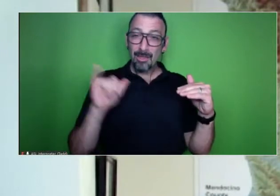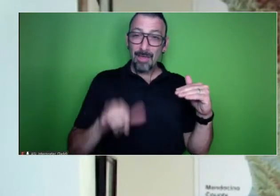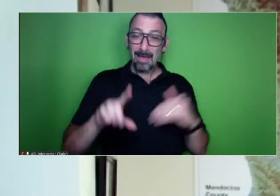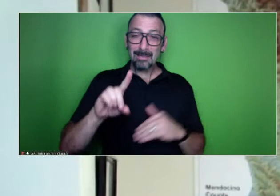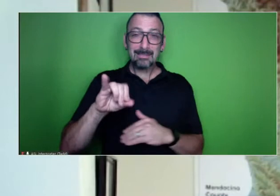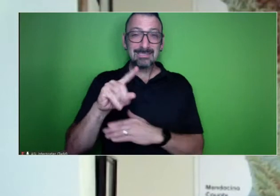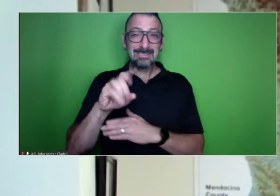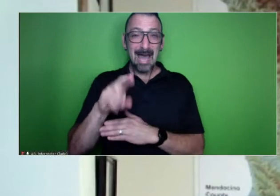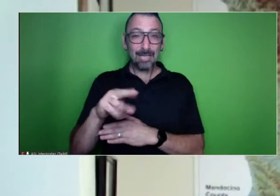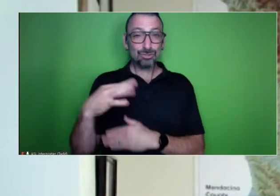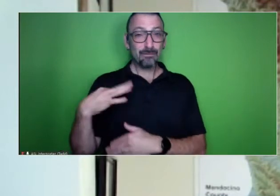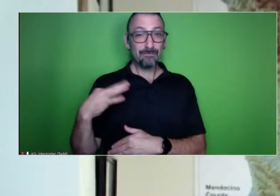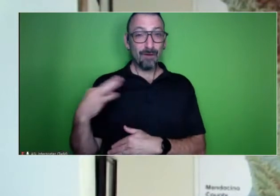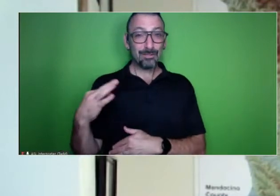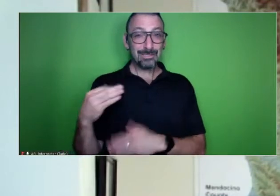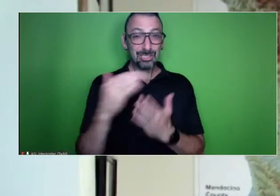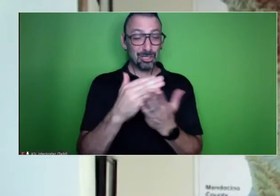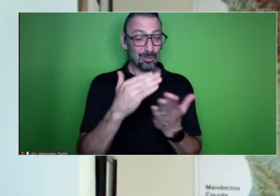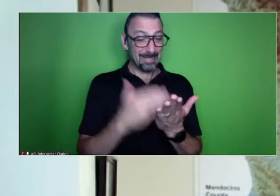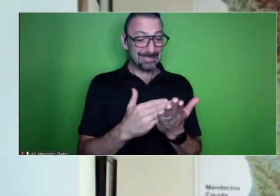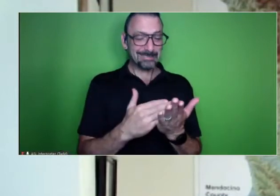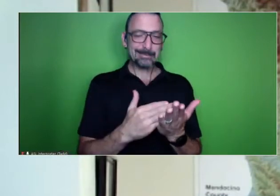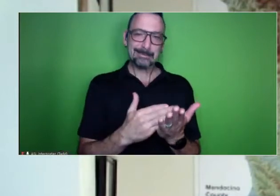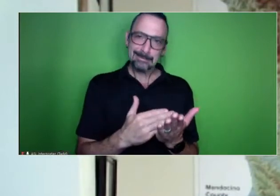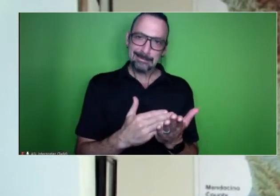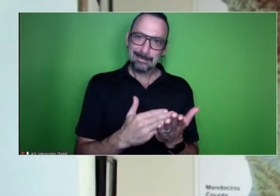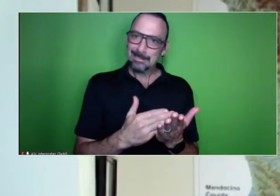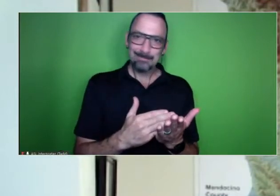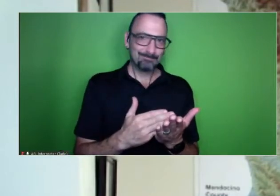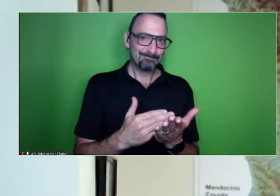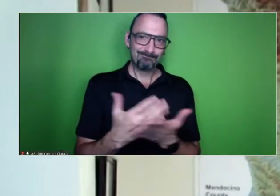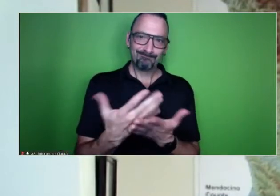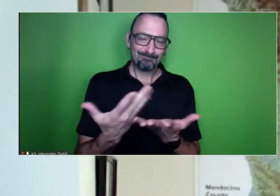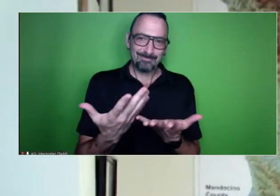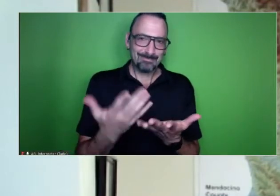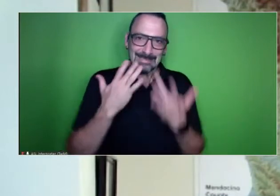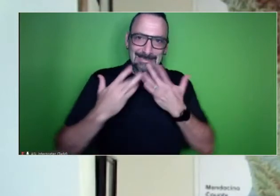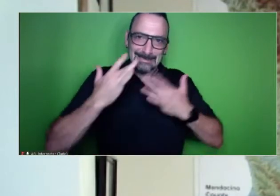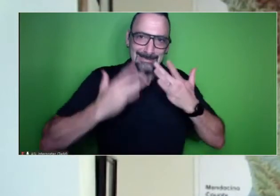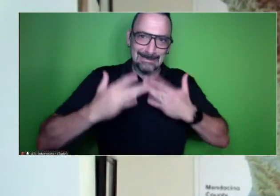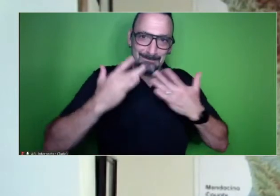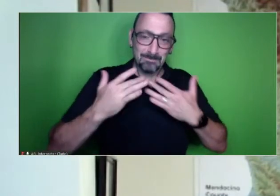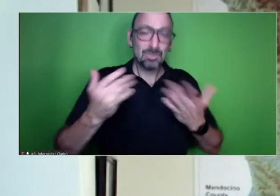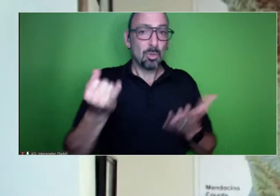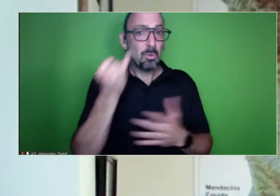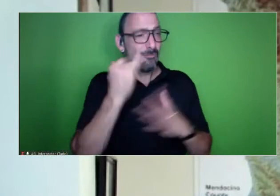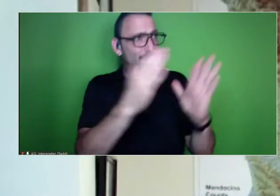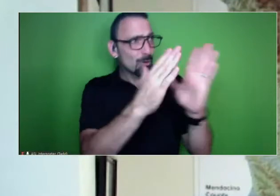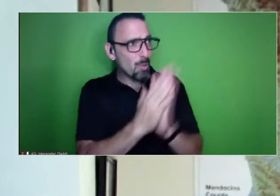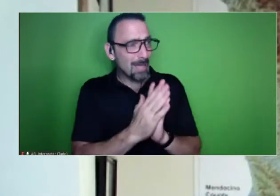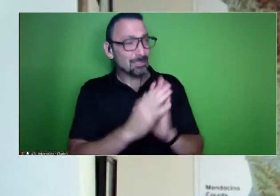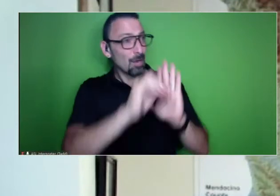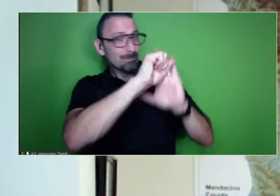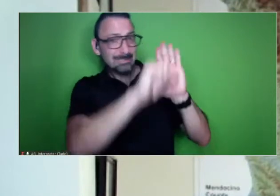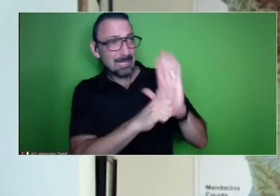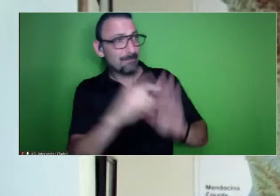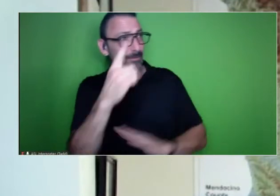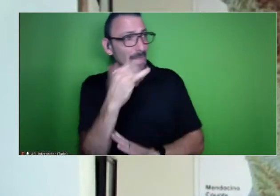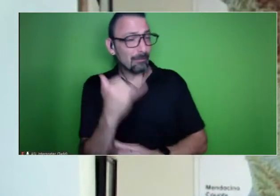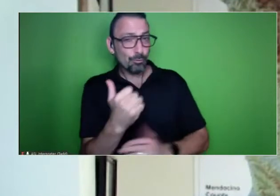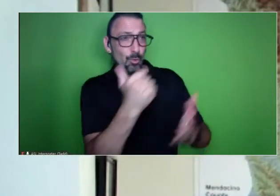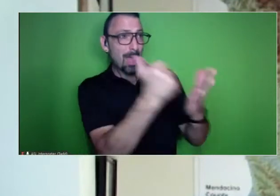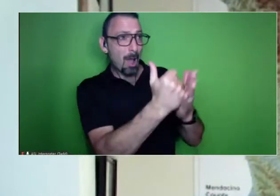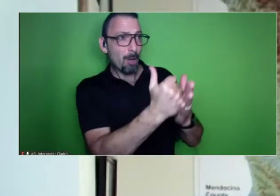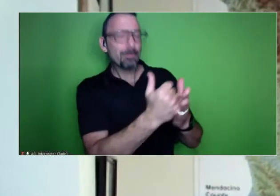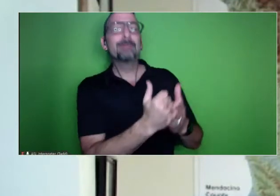are pretty much tapped out. So when we call for assistance from the state, the hospitals will be given a list